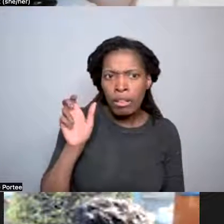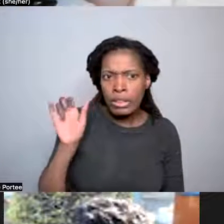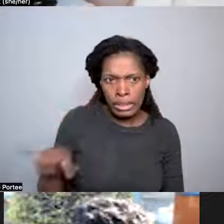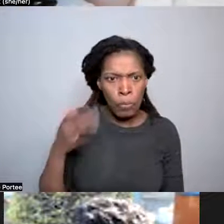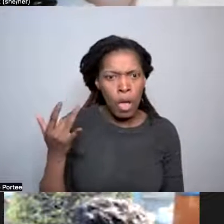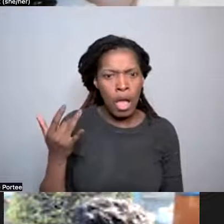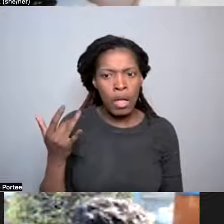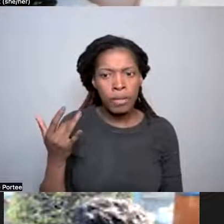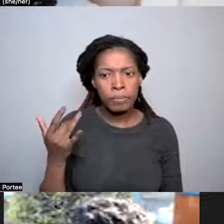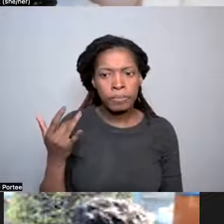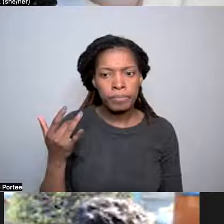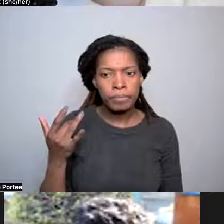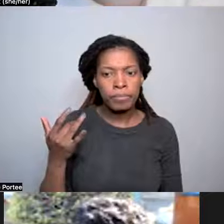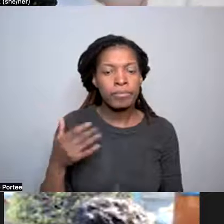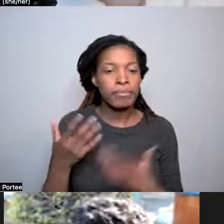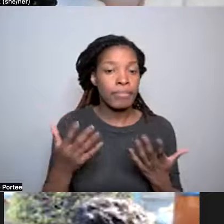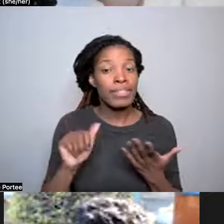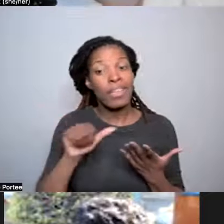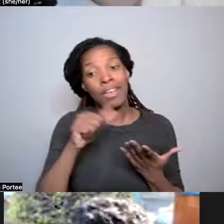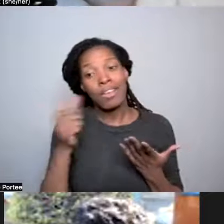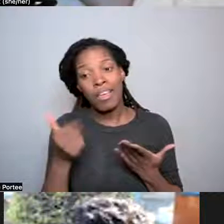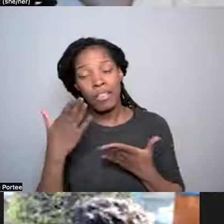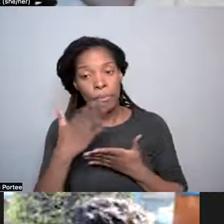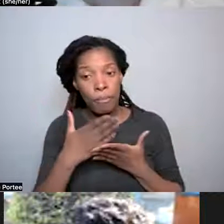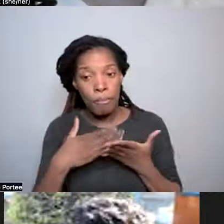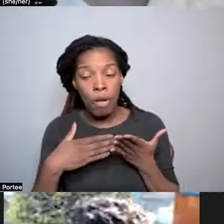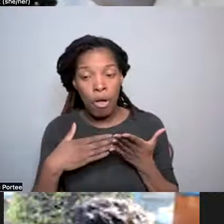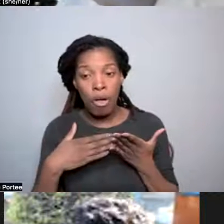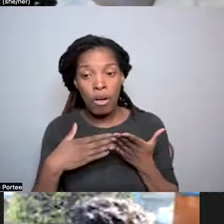it's another part of the population think that